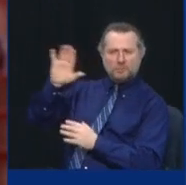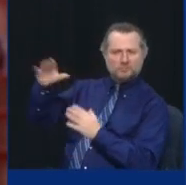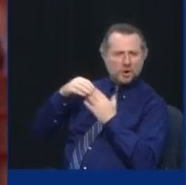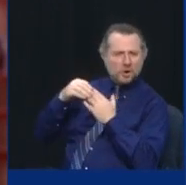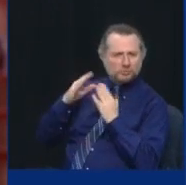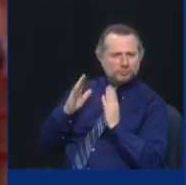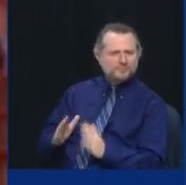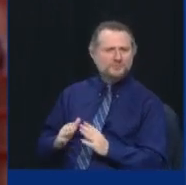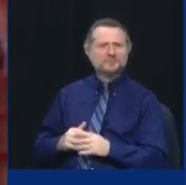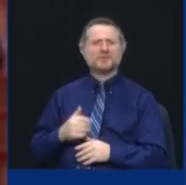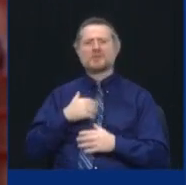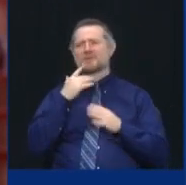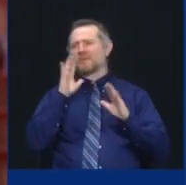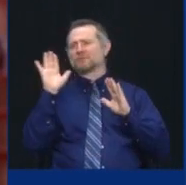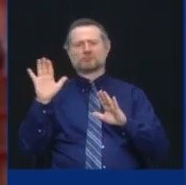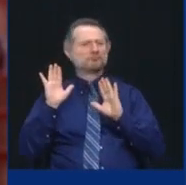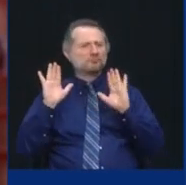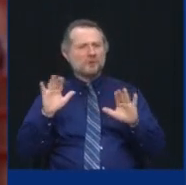happen. Great job.